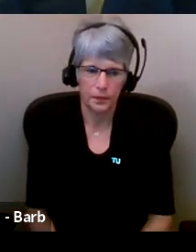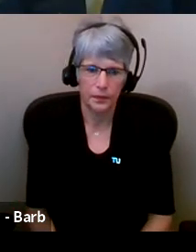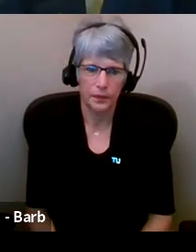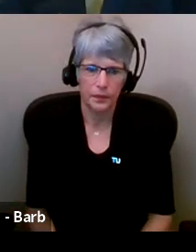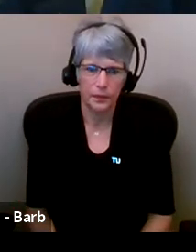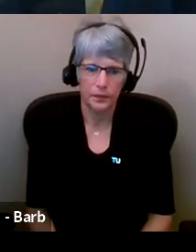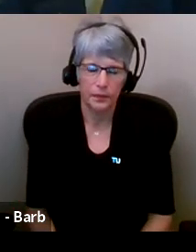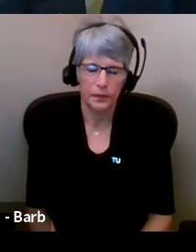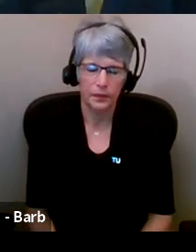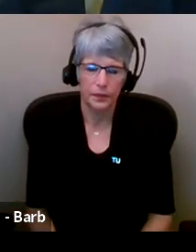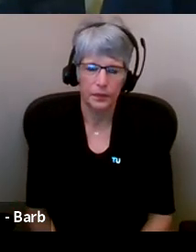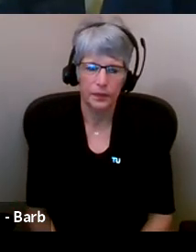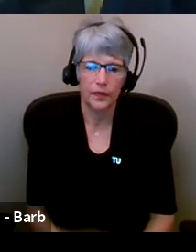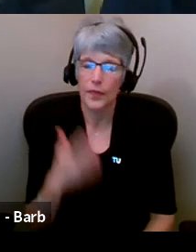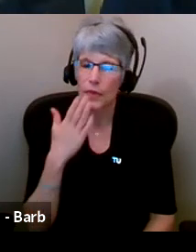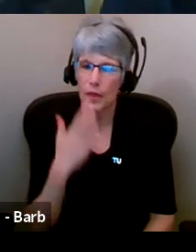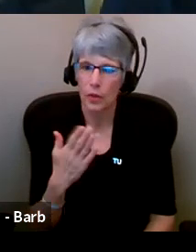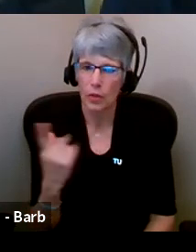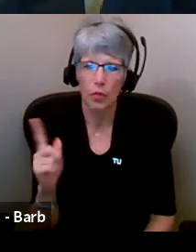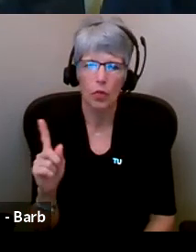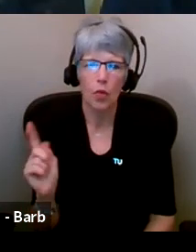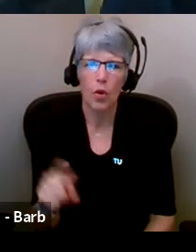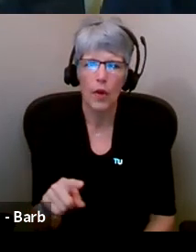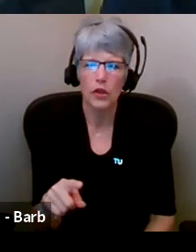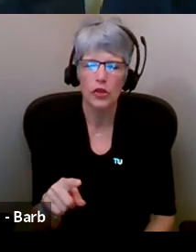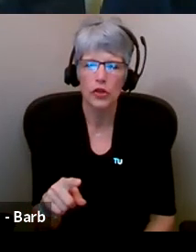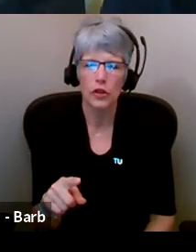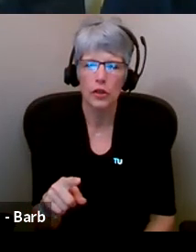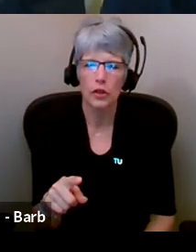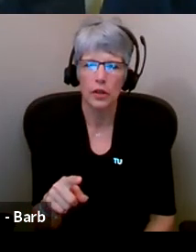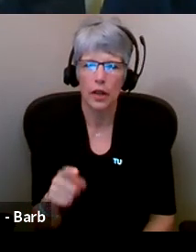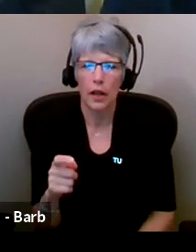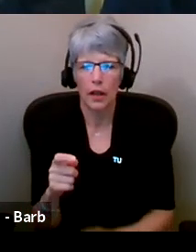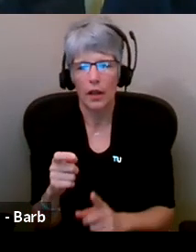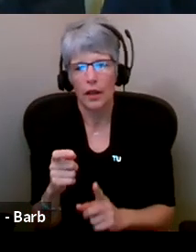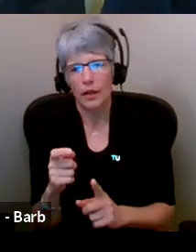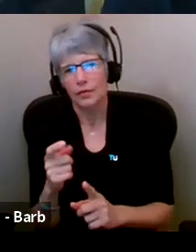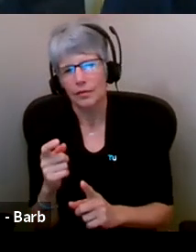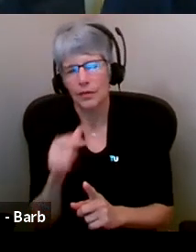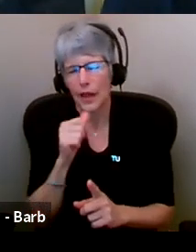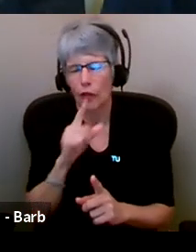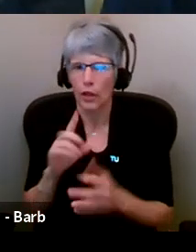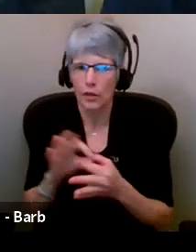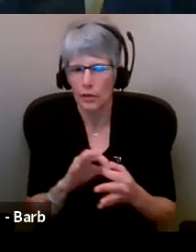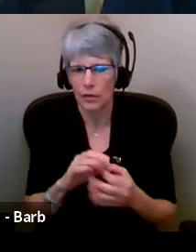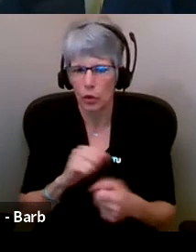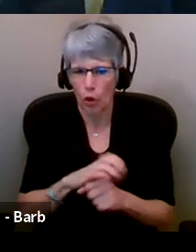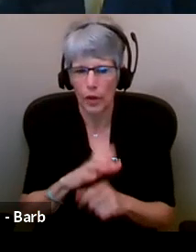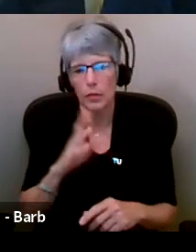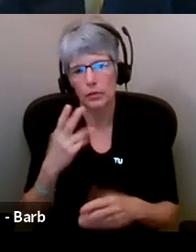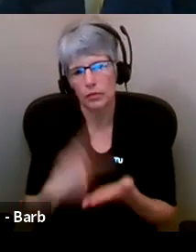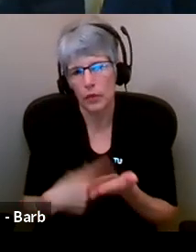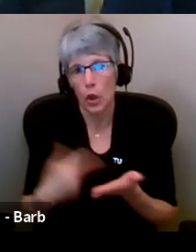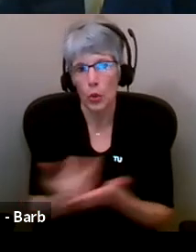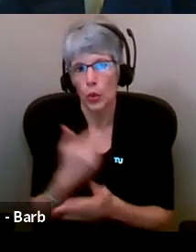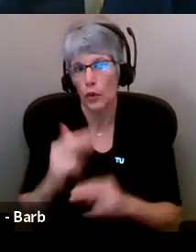Thank you. I have one question in. It's just a touch off of the COVID trail, but talking about new facilities going in. Somebody